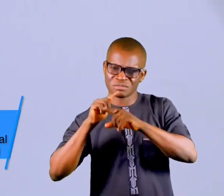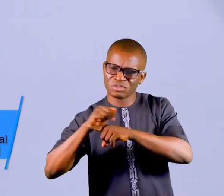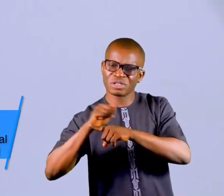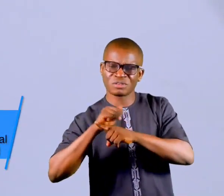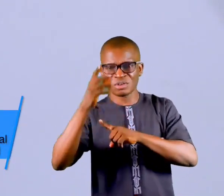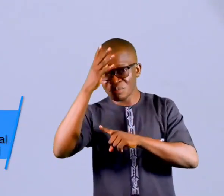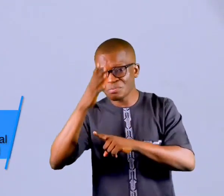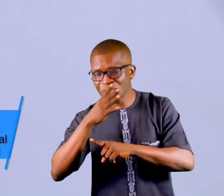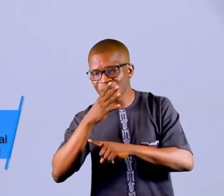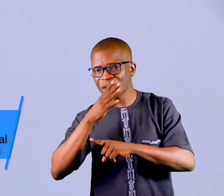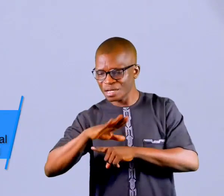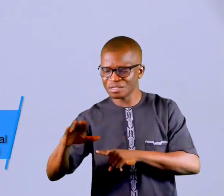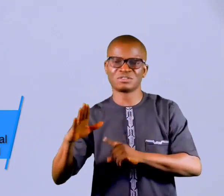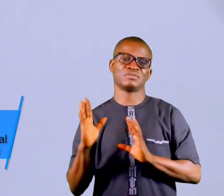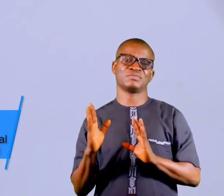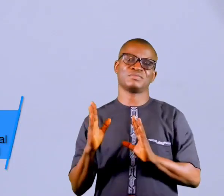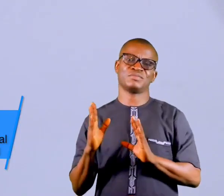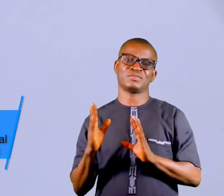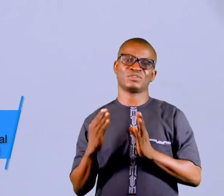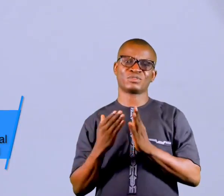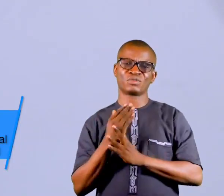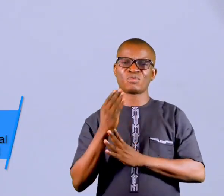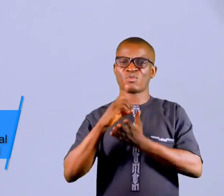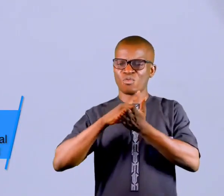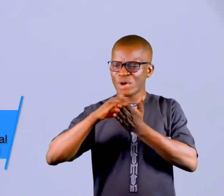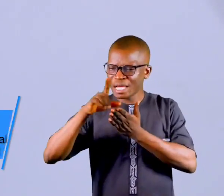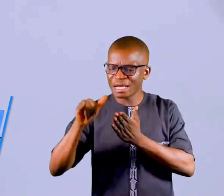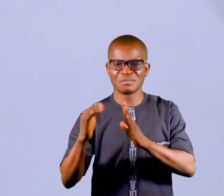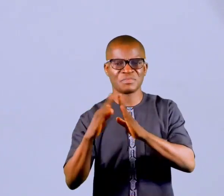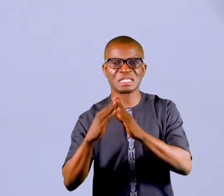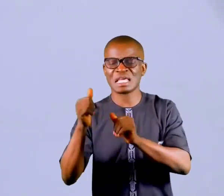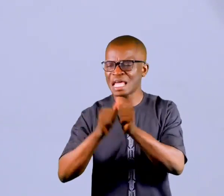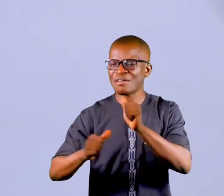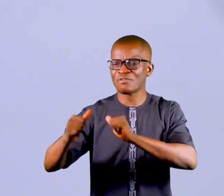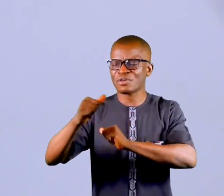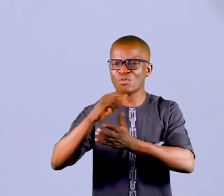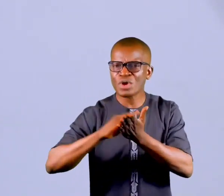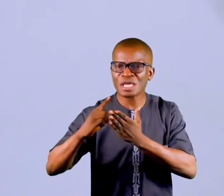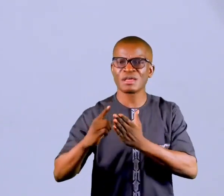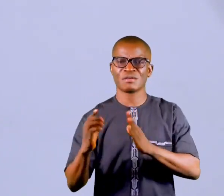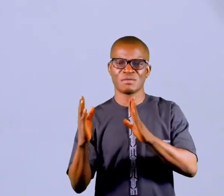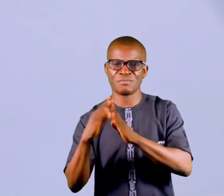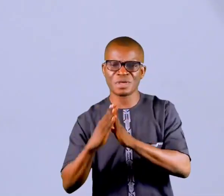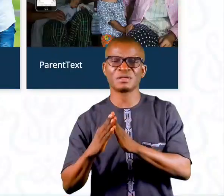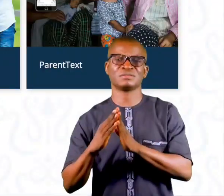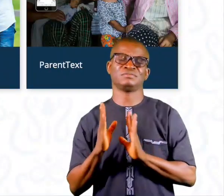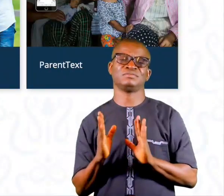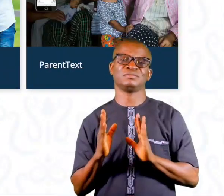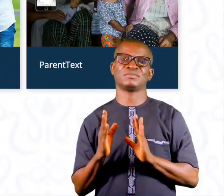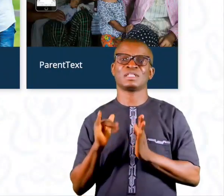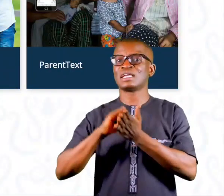parents and teenagers. And this would be, through weekly meetings. Every week, one curriculum, one model will be delivered.